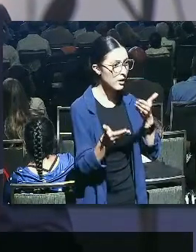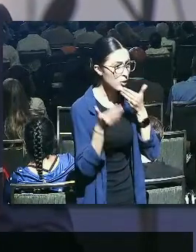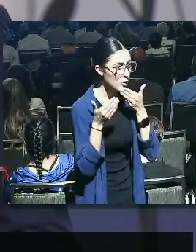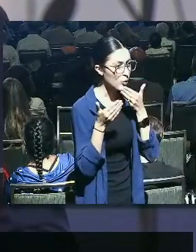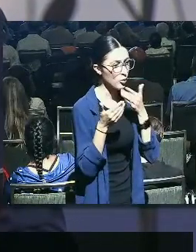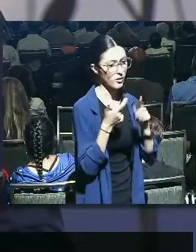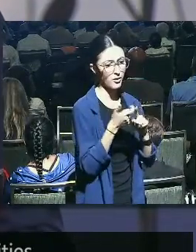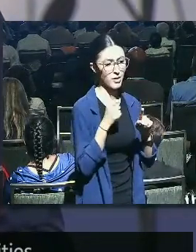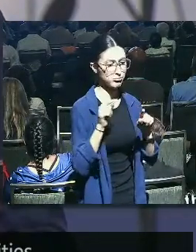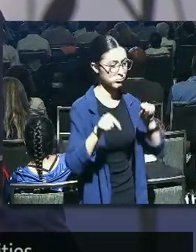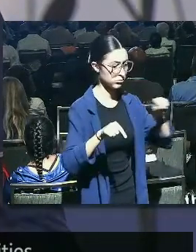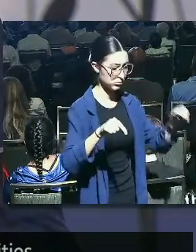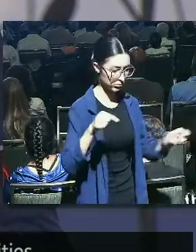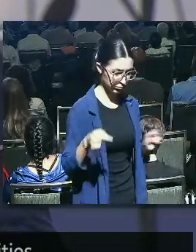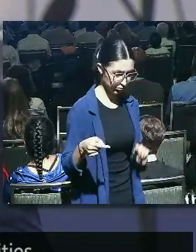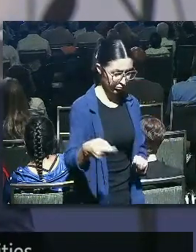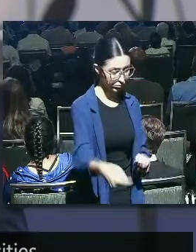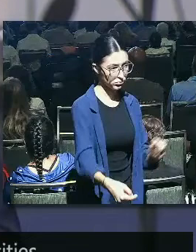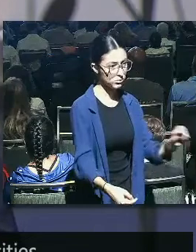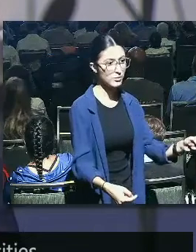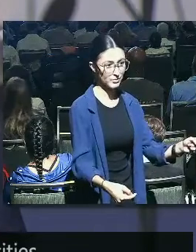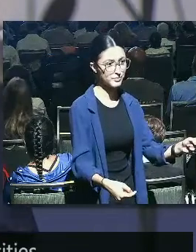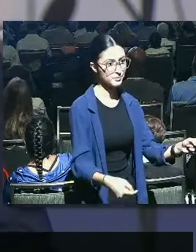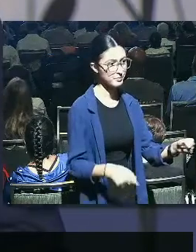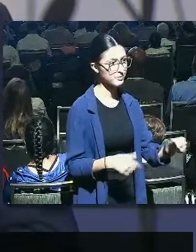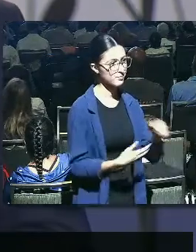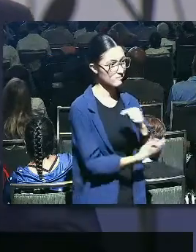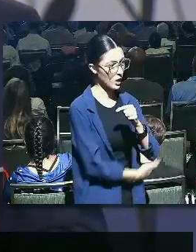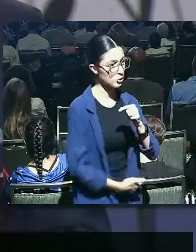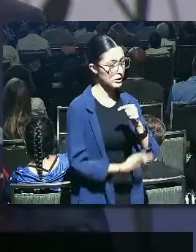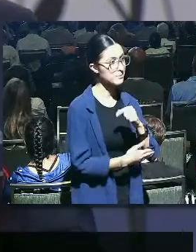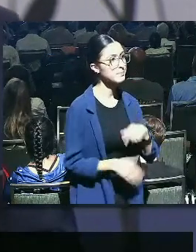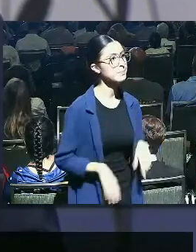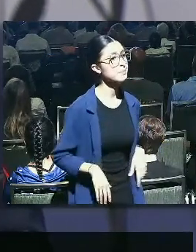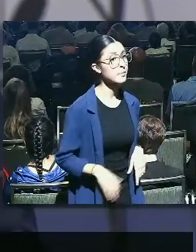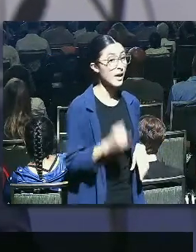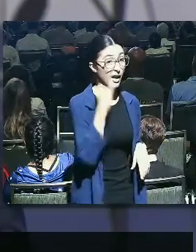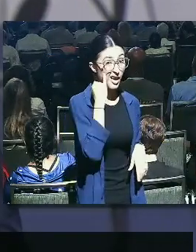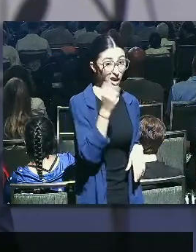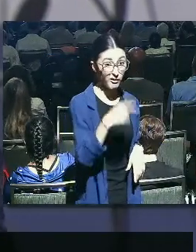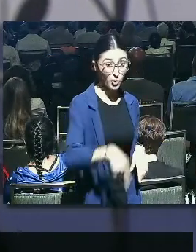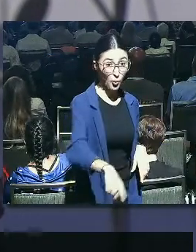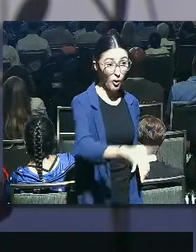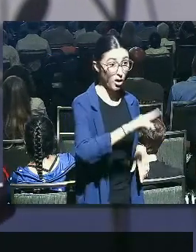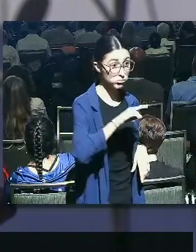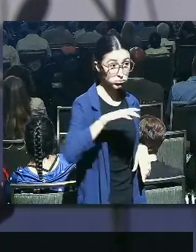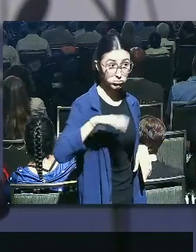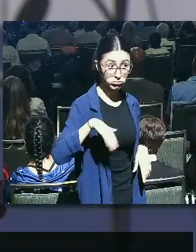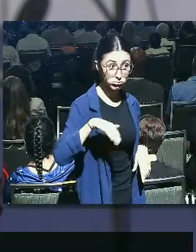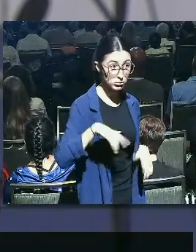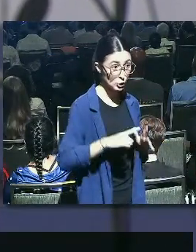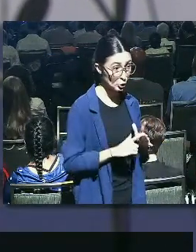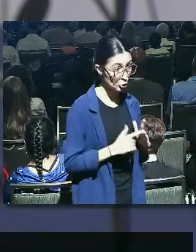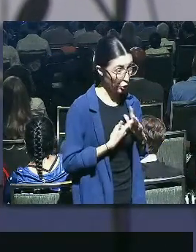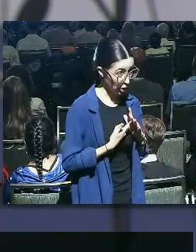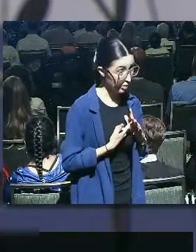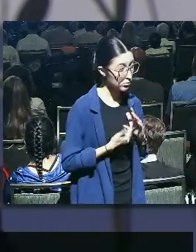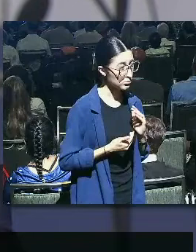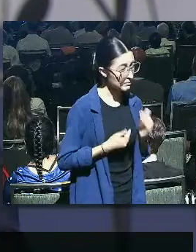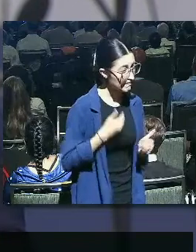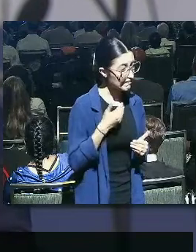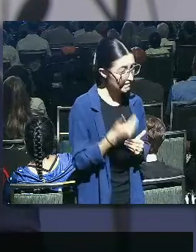world. And if you've not already started the process, please find it in your